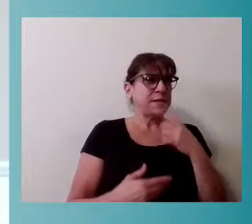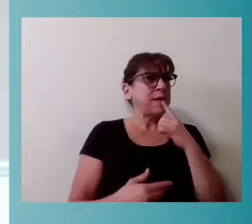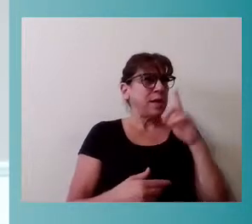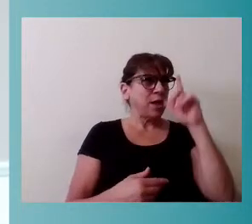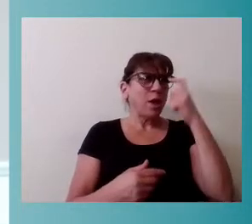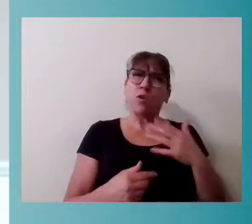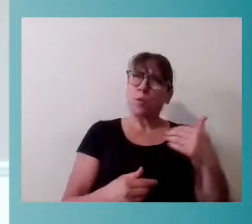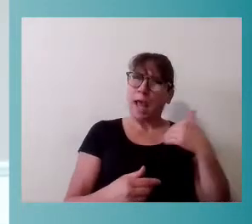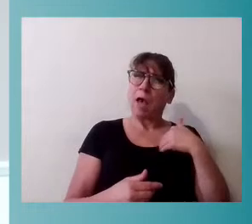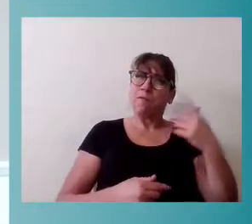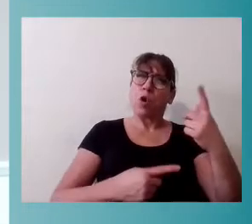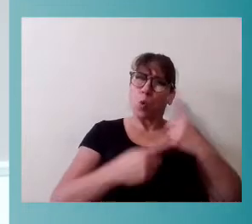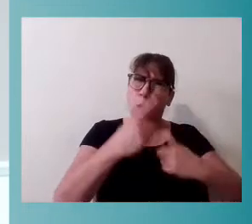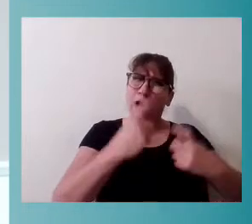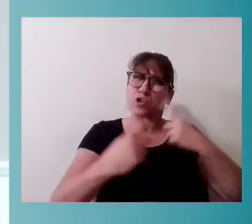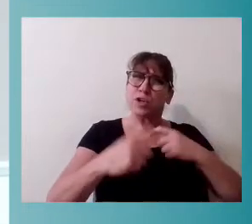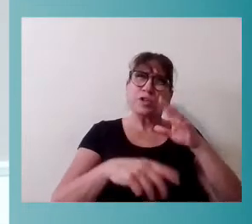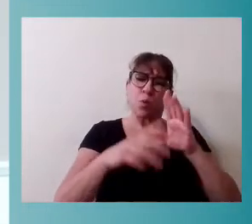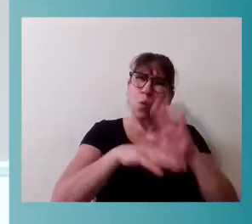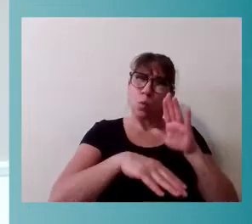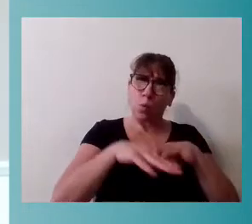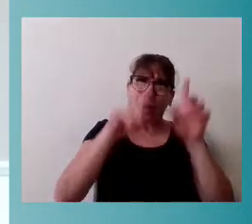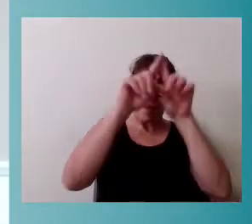we have questions on the board."